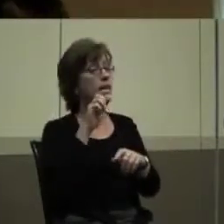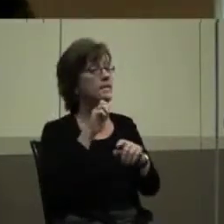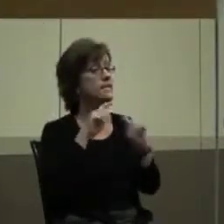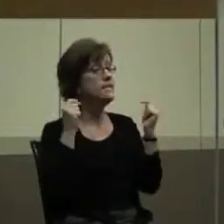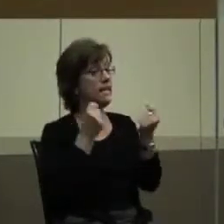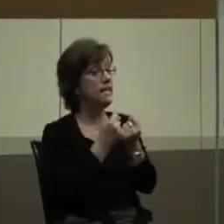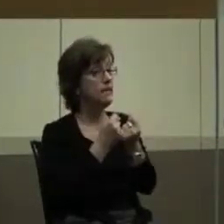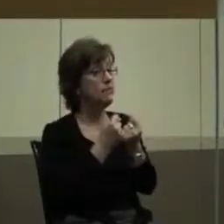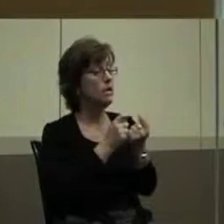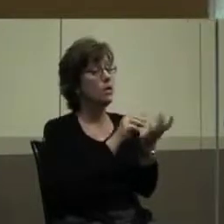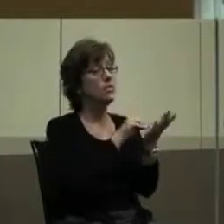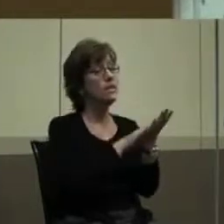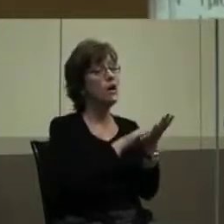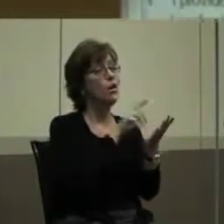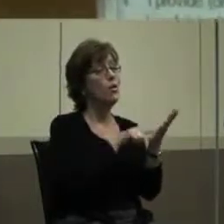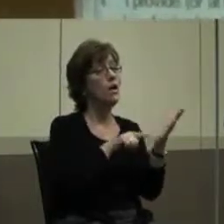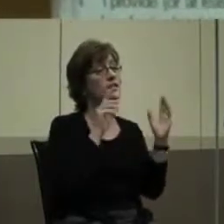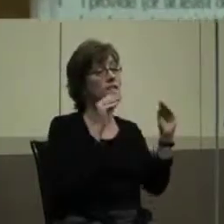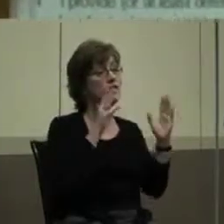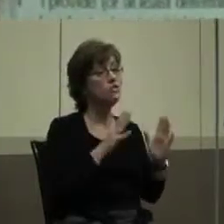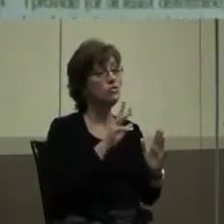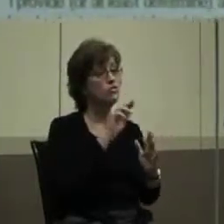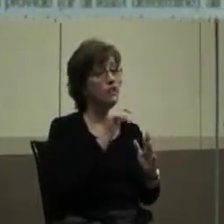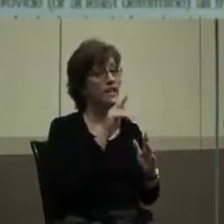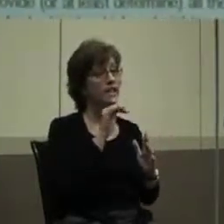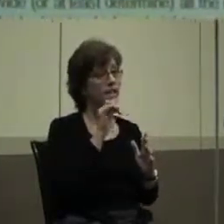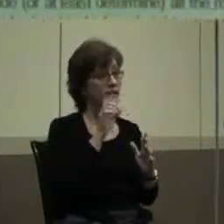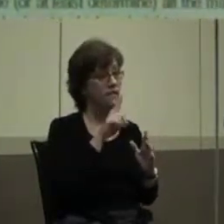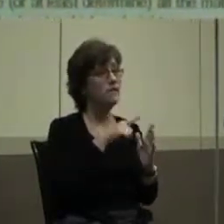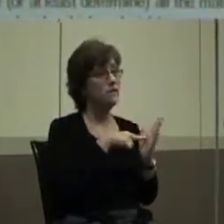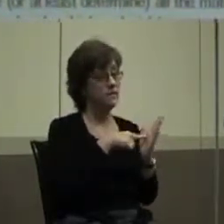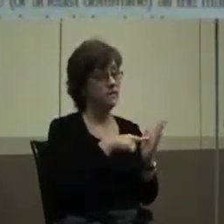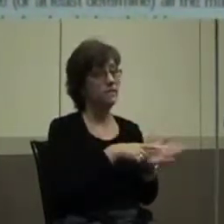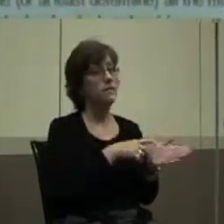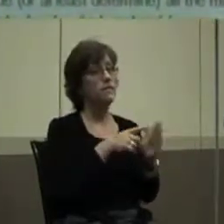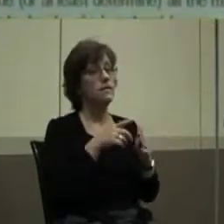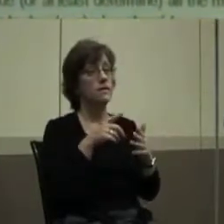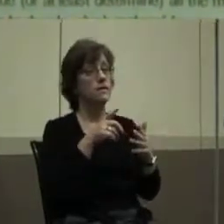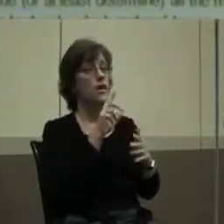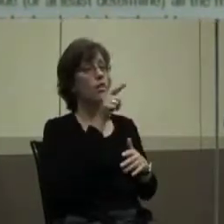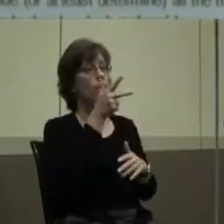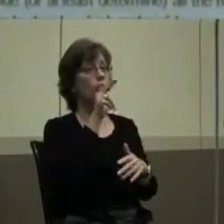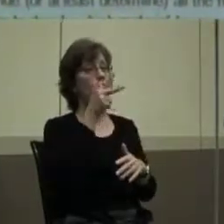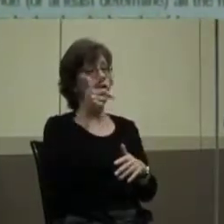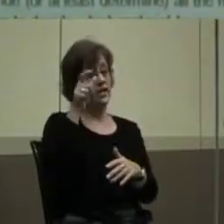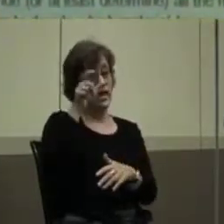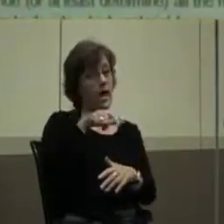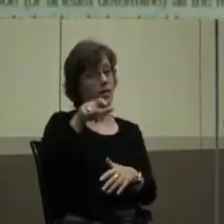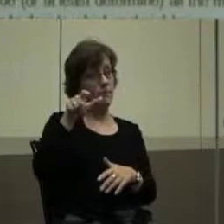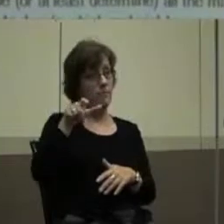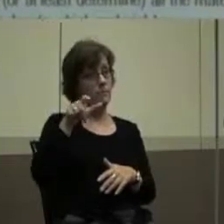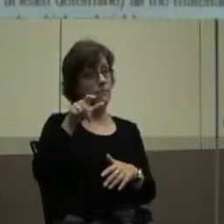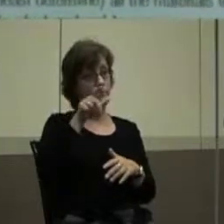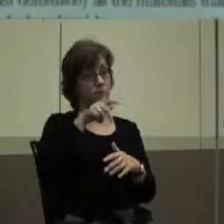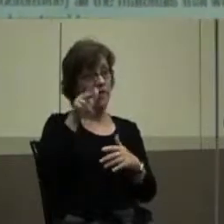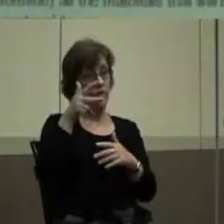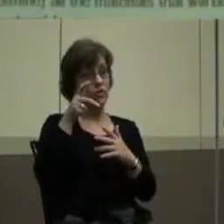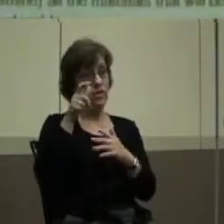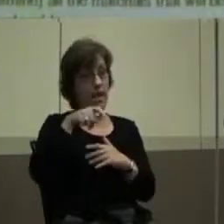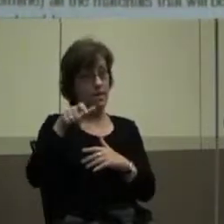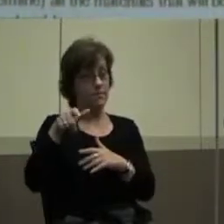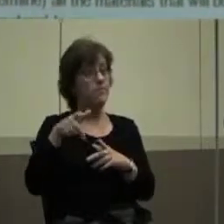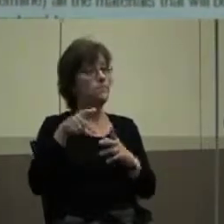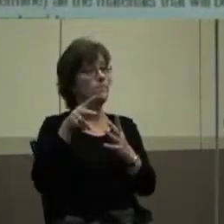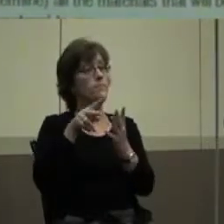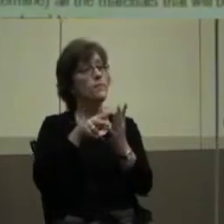teacher rated, and then the third column, there's 2 paraeducators, what they rated.